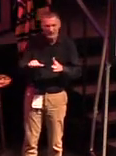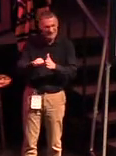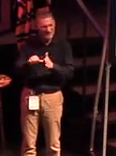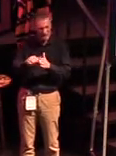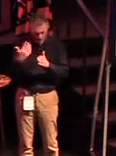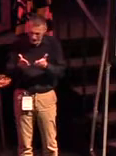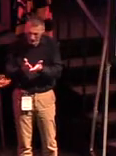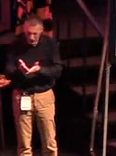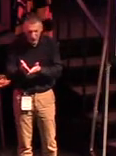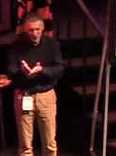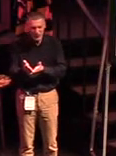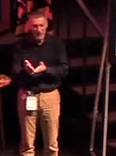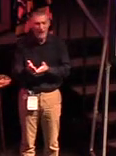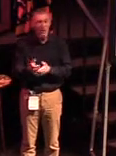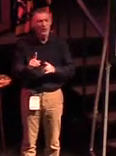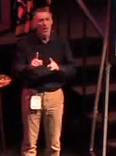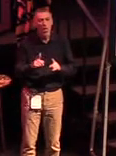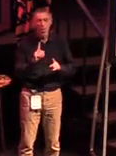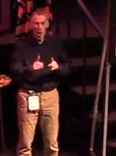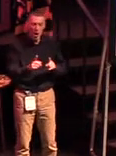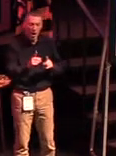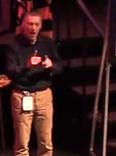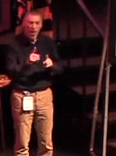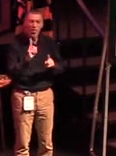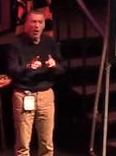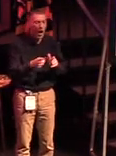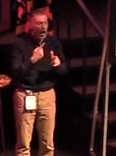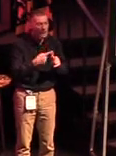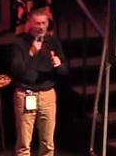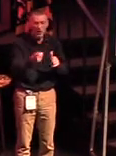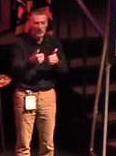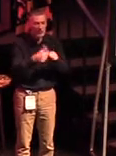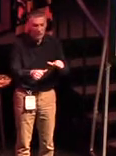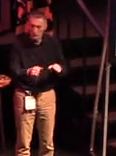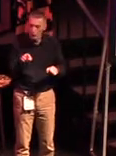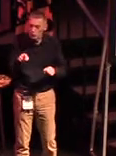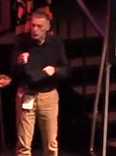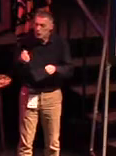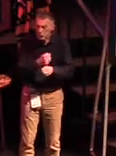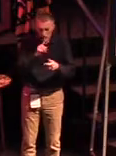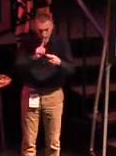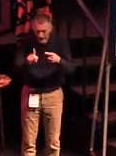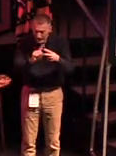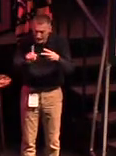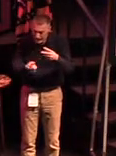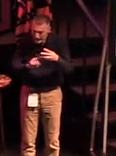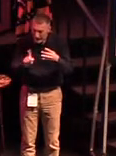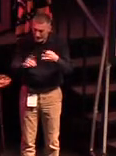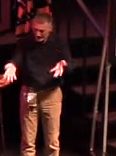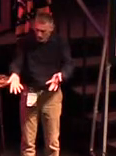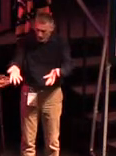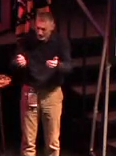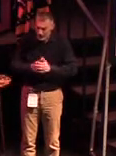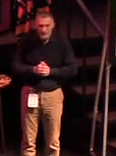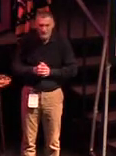It's okay. Just do this and this and this, and then you'll be fine, and off you go. But all that does is it denies, it takes away